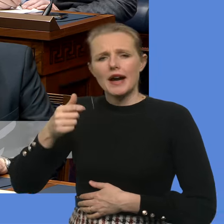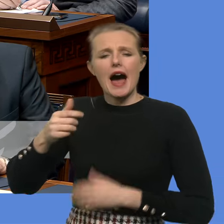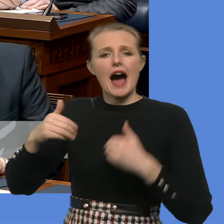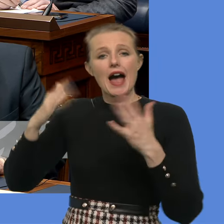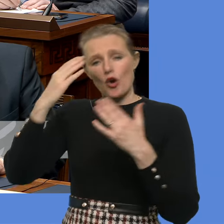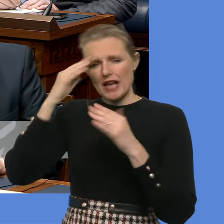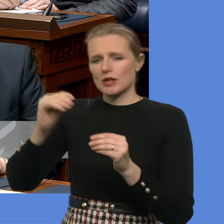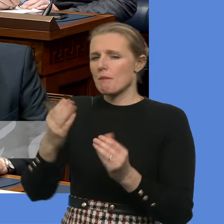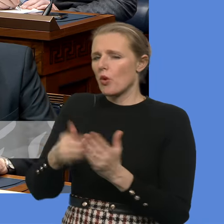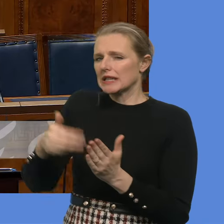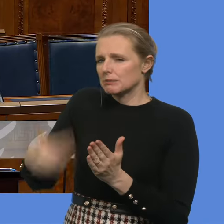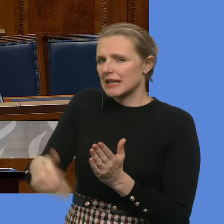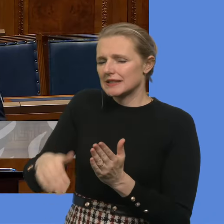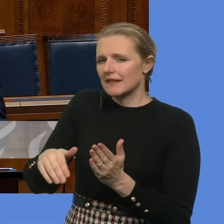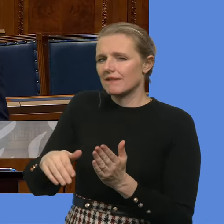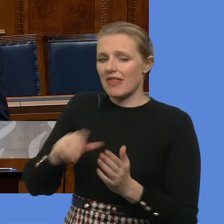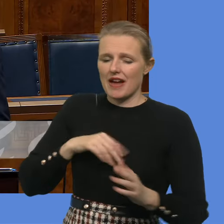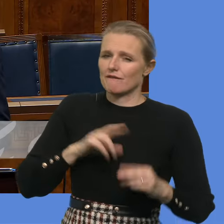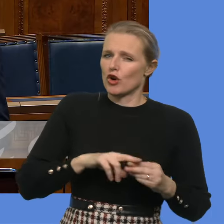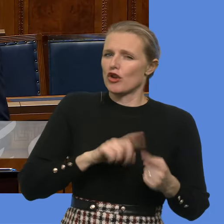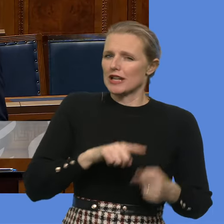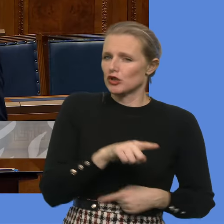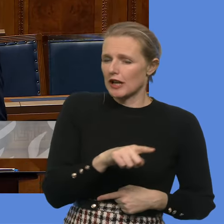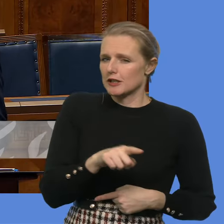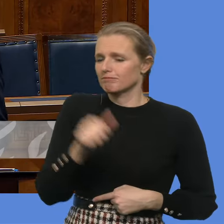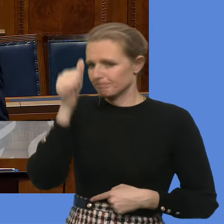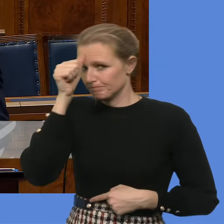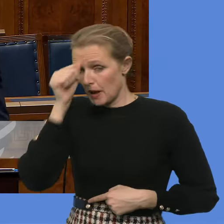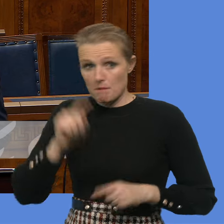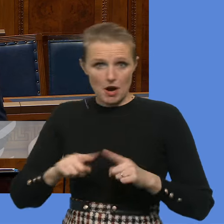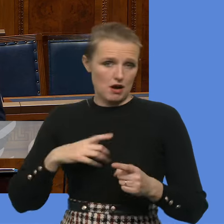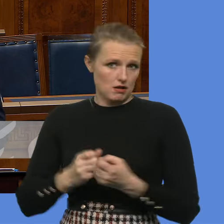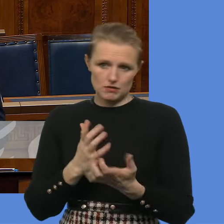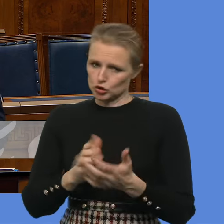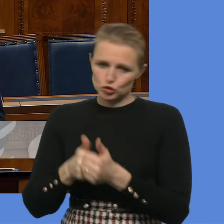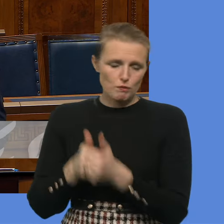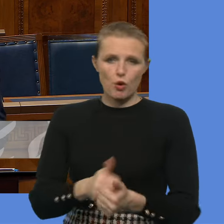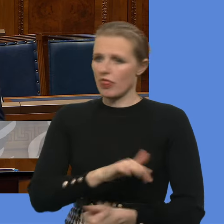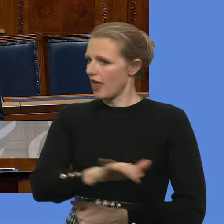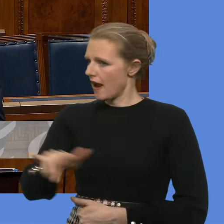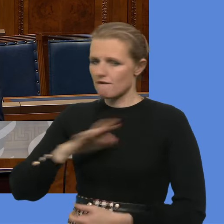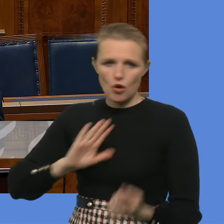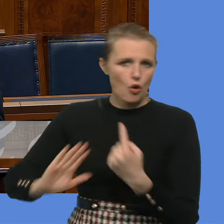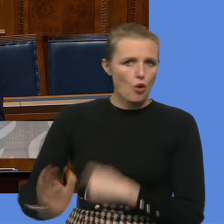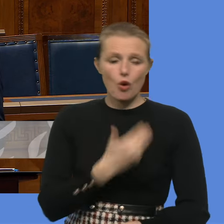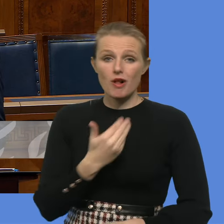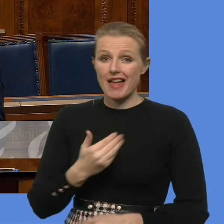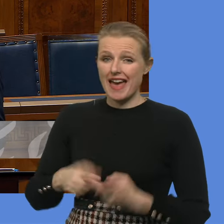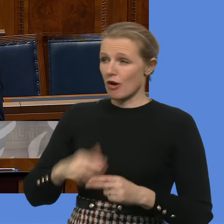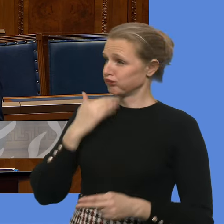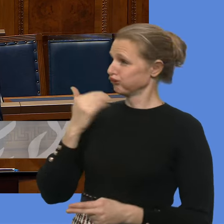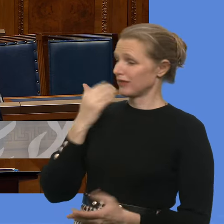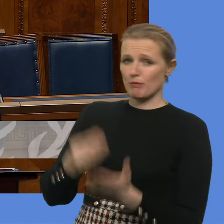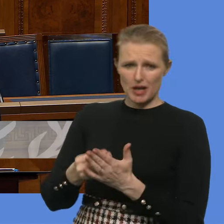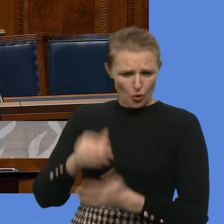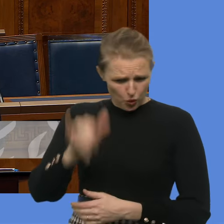are more significant for many students, but I want to ensure that there is a level of support available across all. If we had more money, we'd